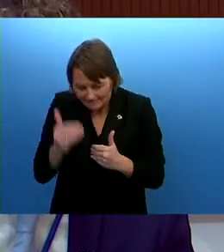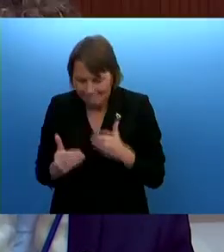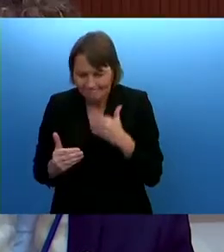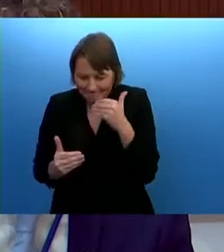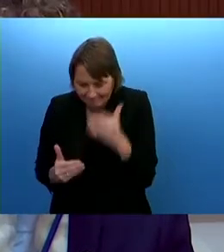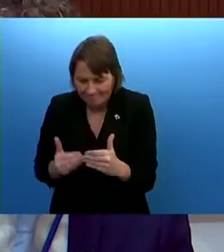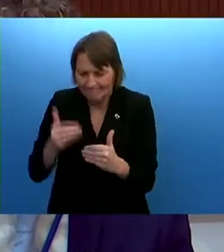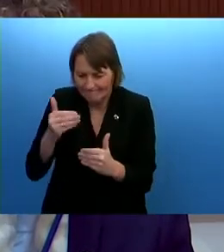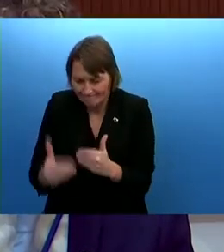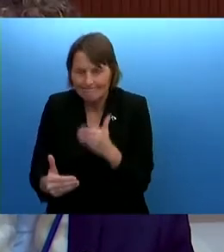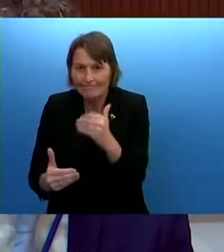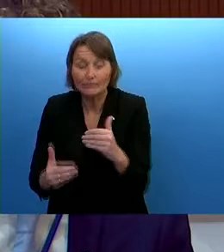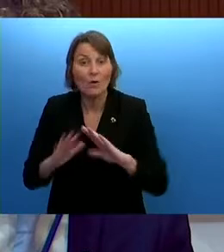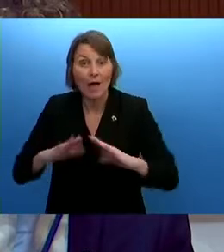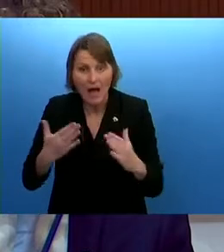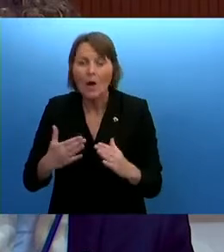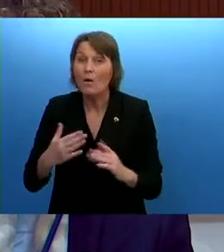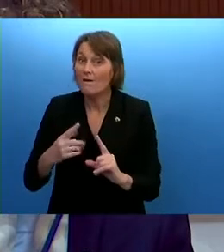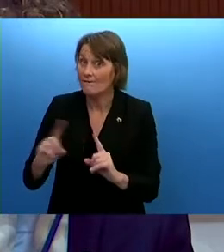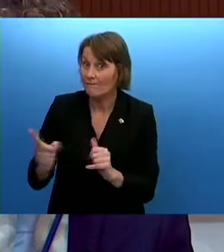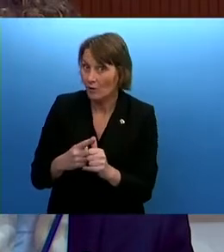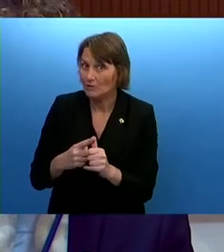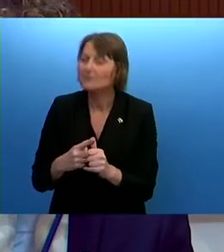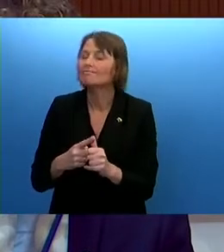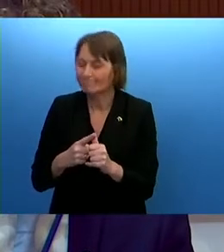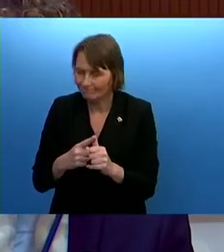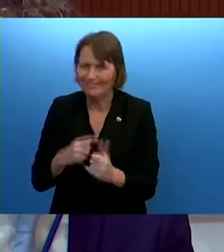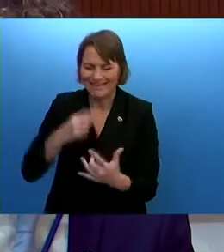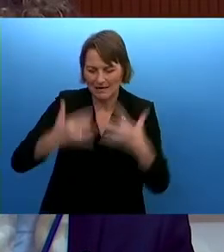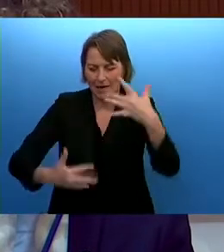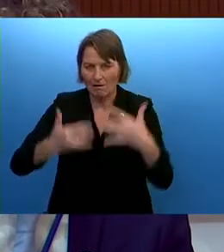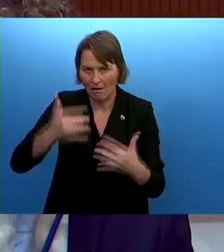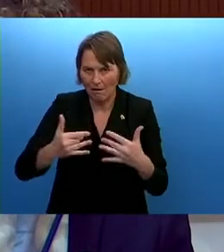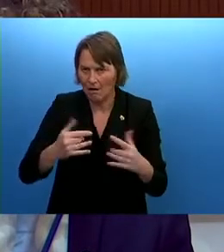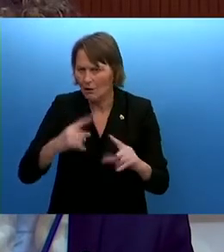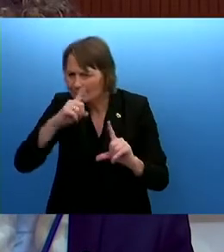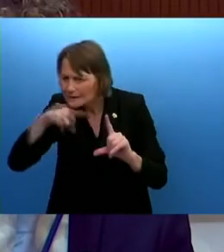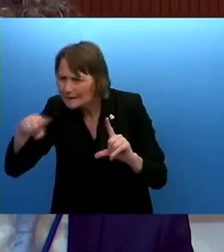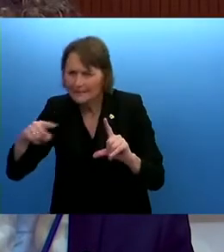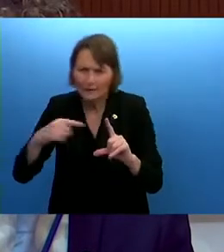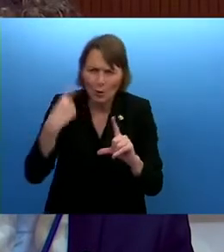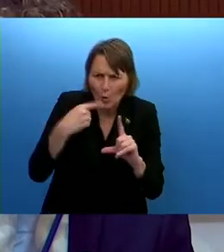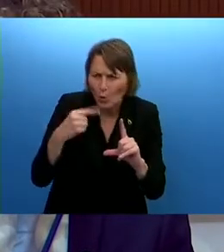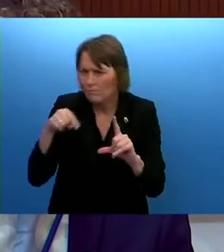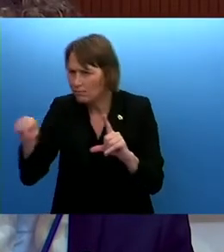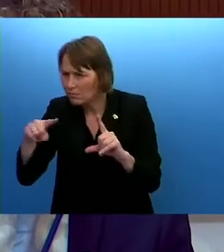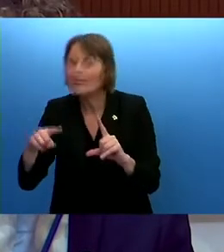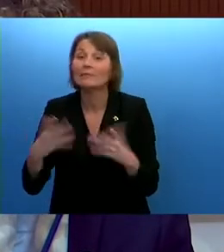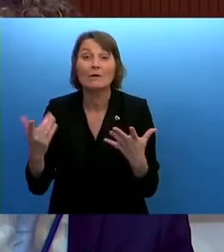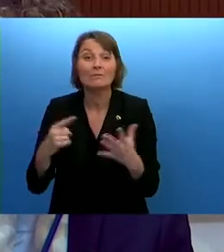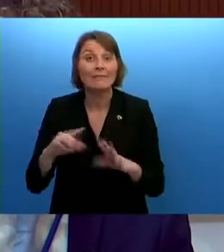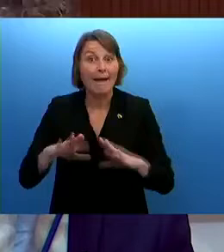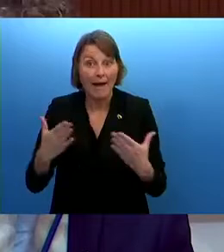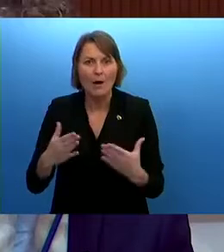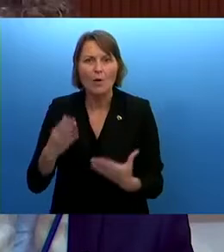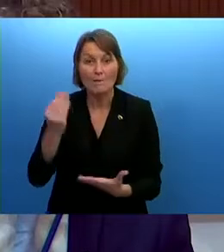improving is getting the data. But we must have the data if we're to inform our advocacy, to encourage donors to provide us with the funding. But